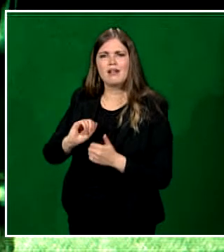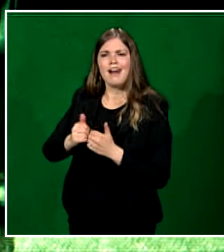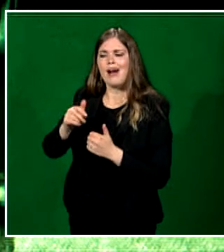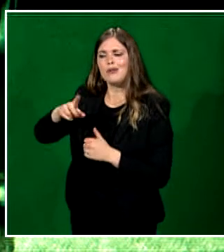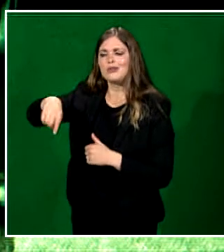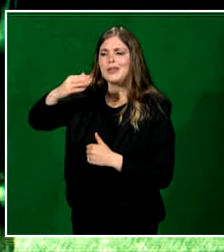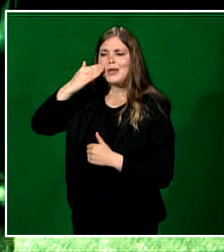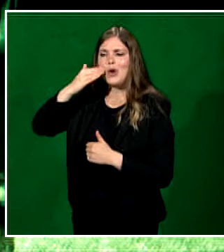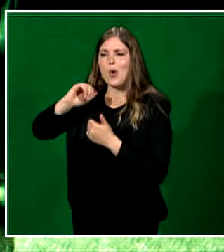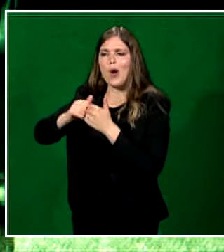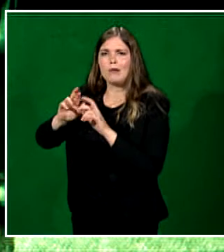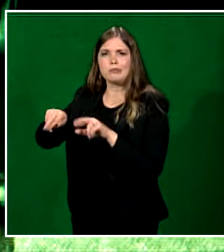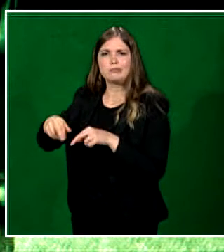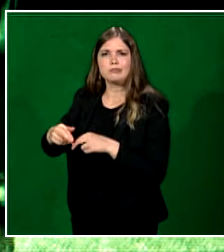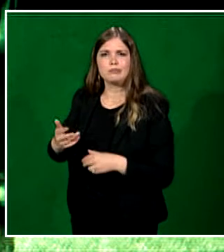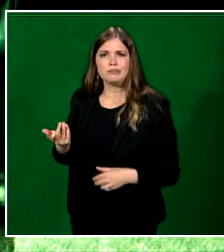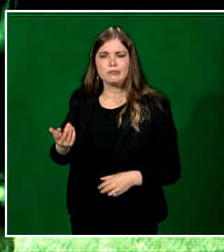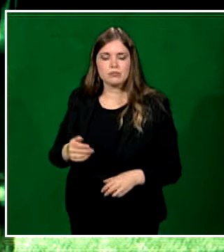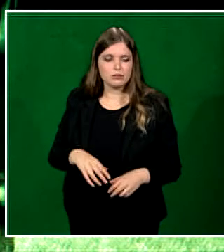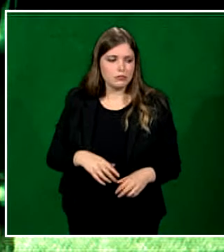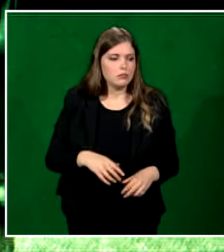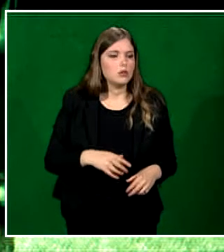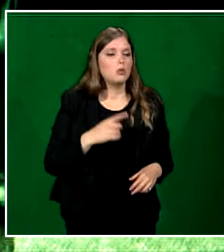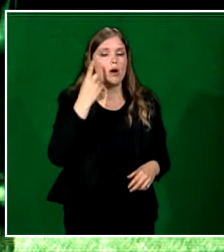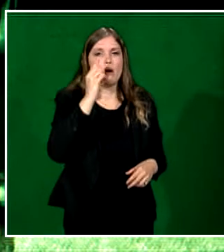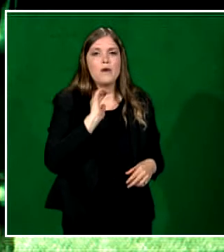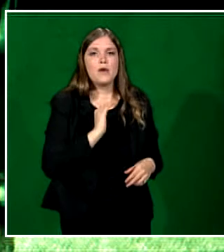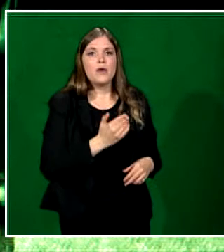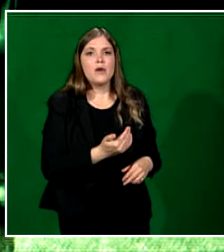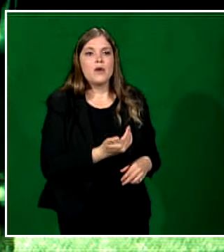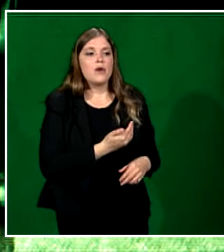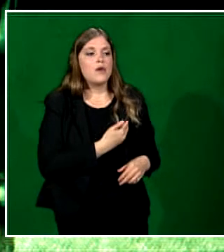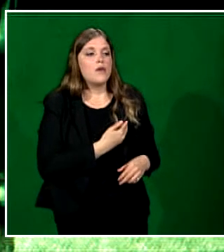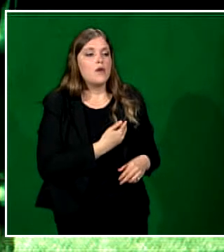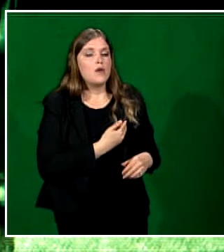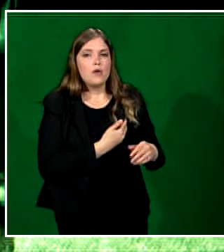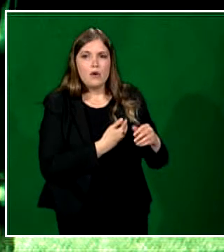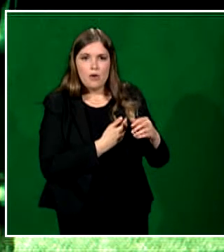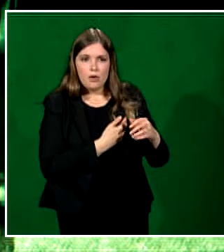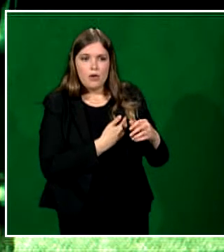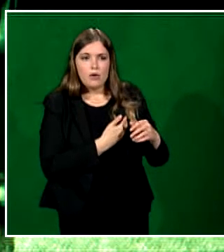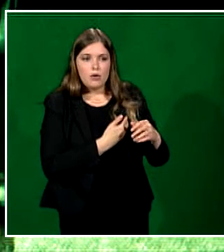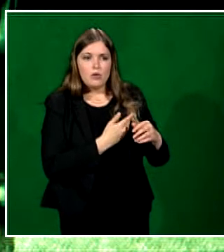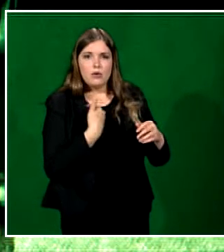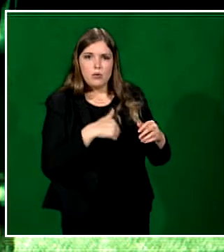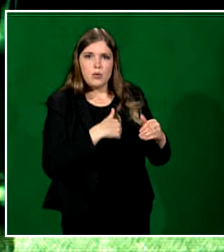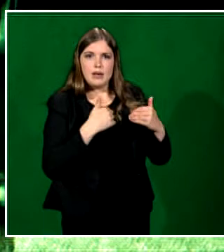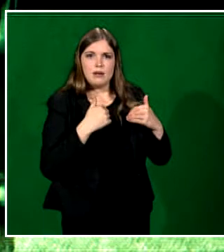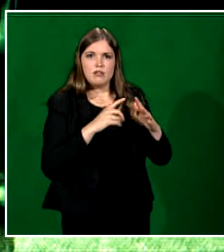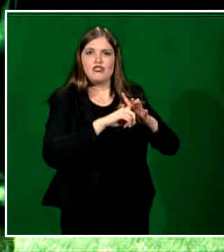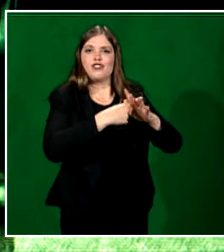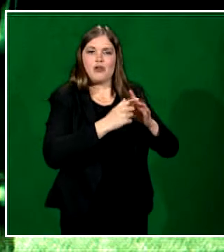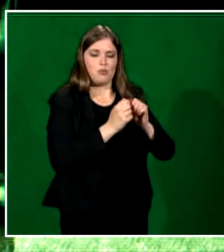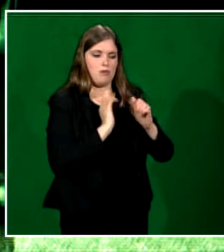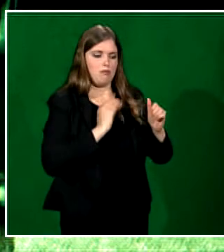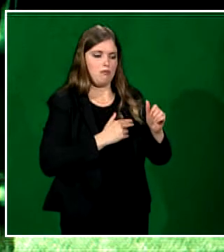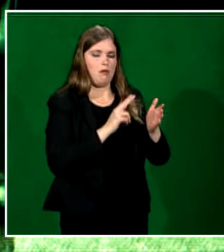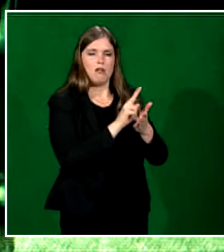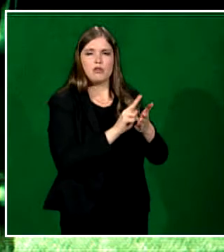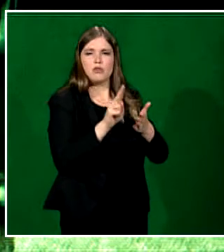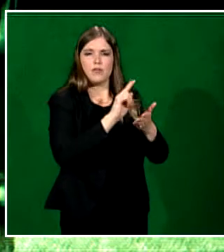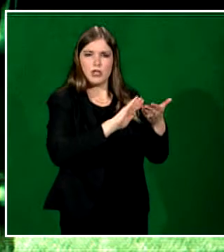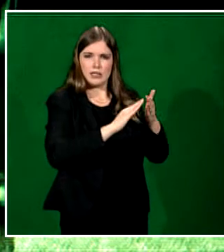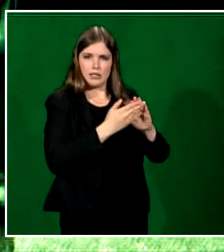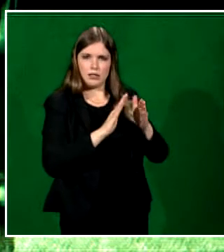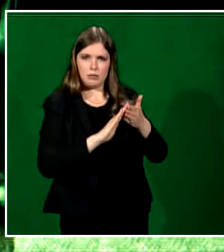So maybe we didn't elaborate on this very well, but for our prototyping, we decided to start out with the university community, which is surrounded by that